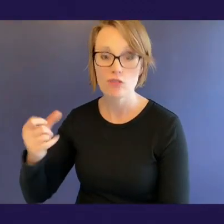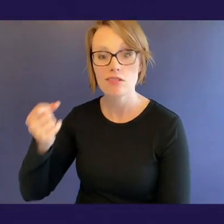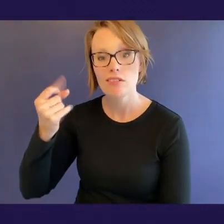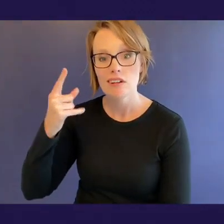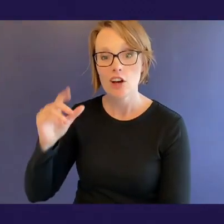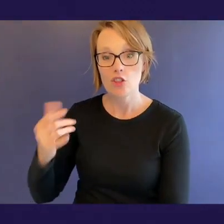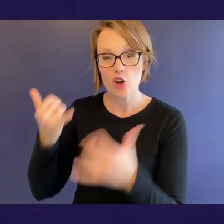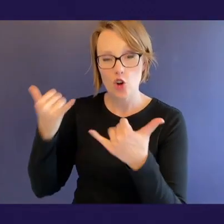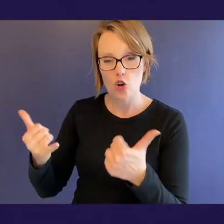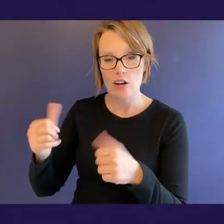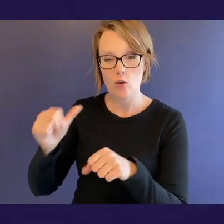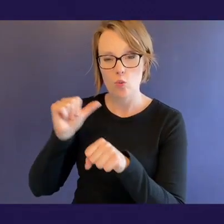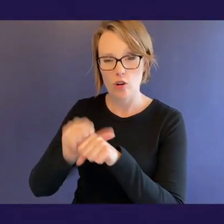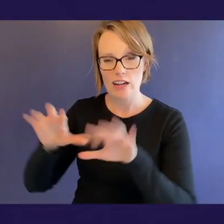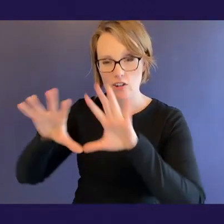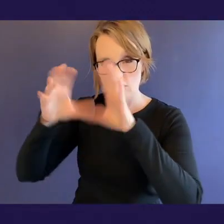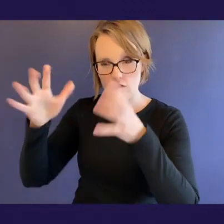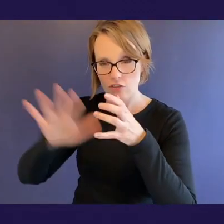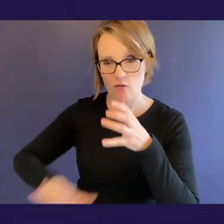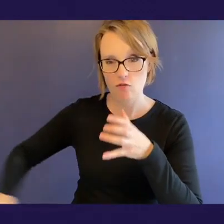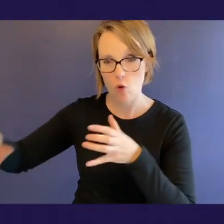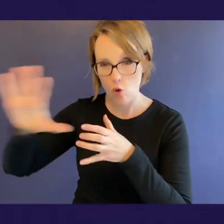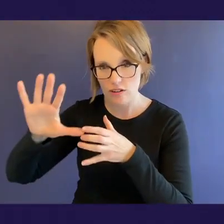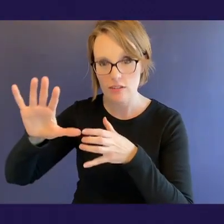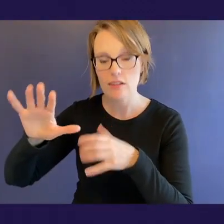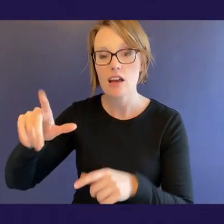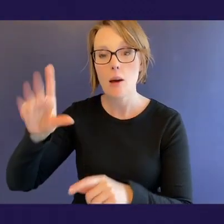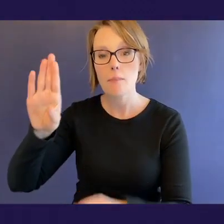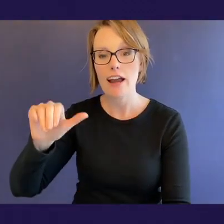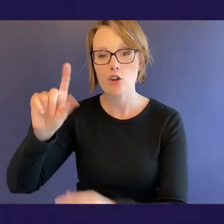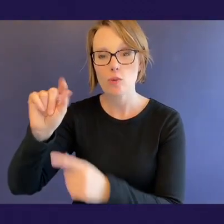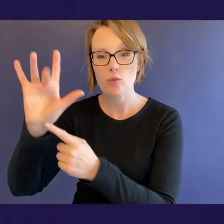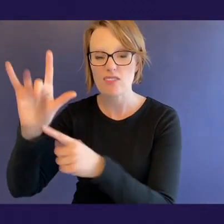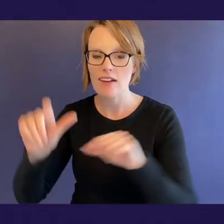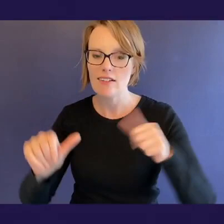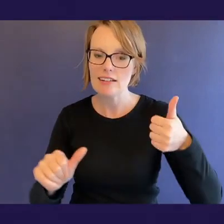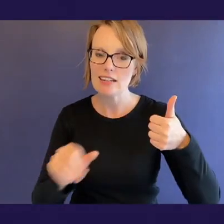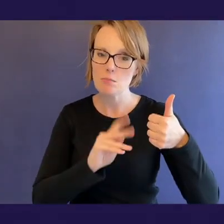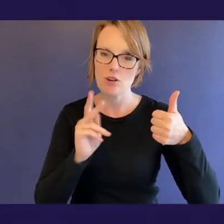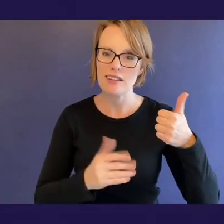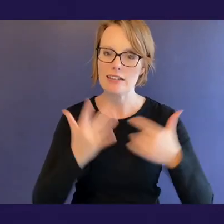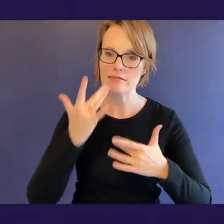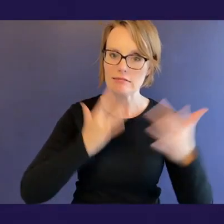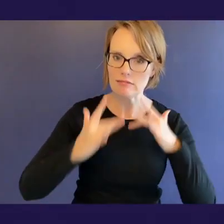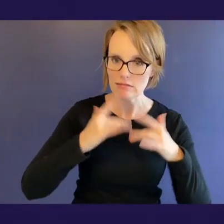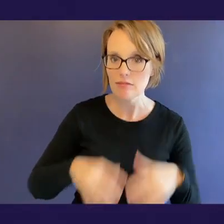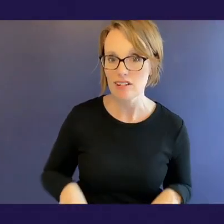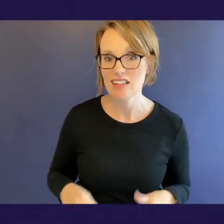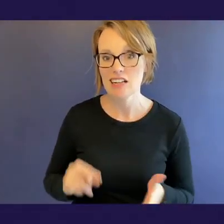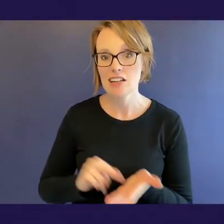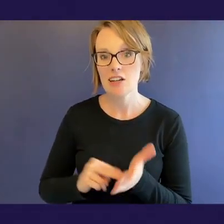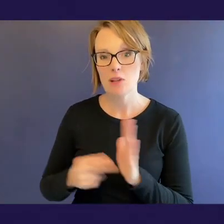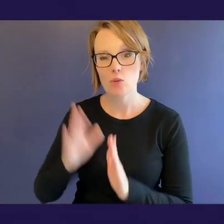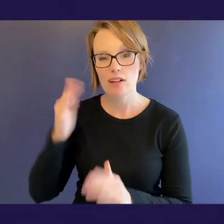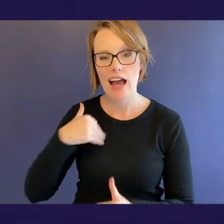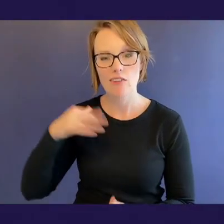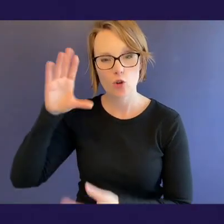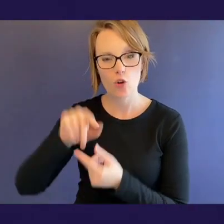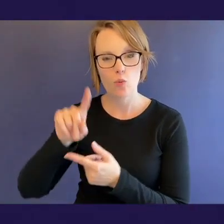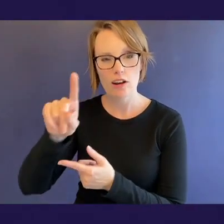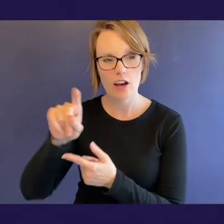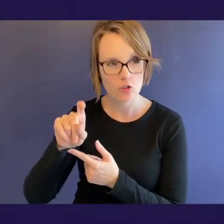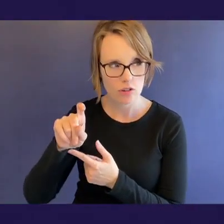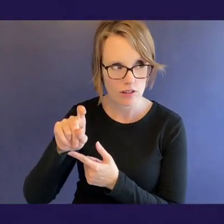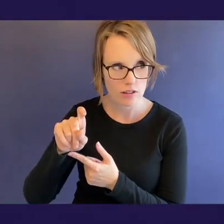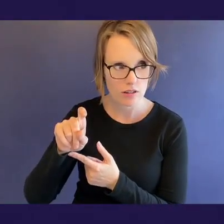working nursing workforce by 2025, between 250,000 million registered nurses. When I